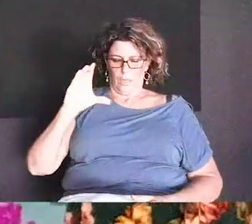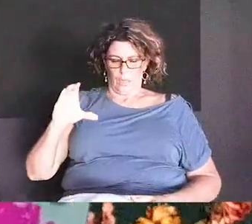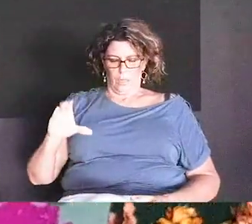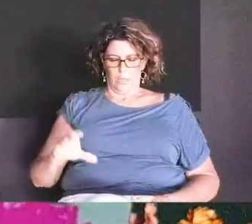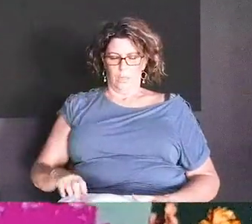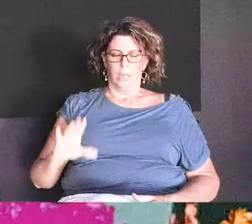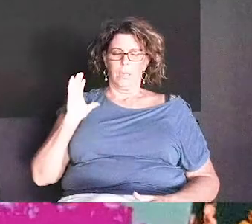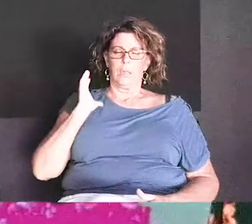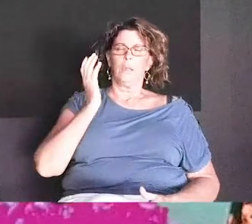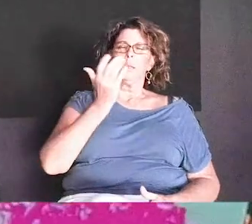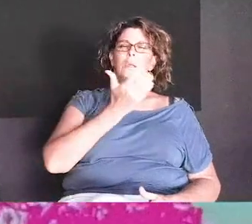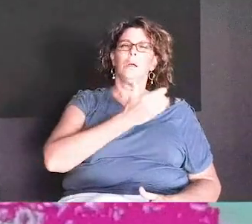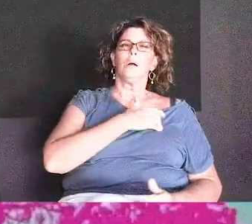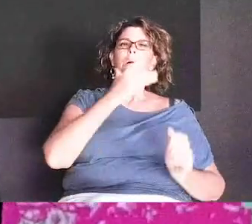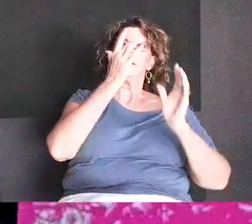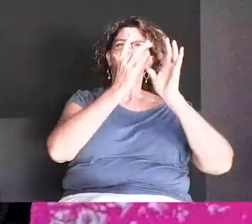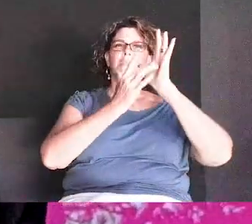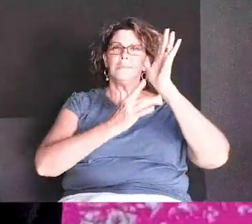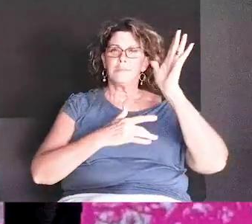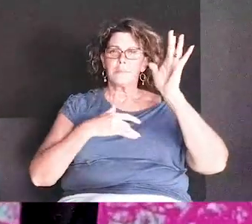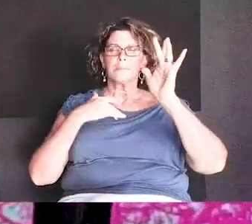the